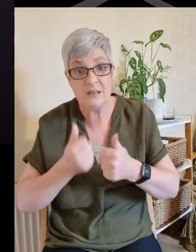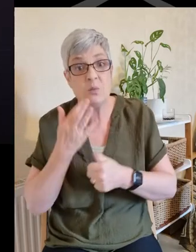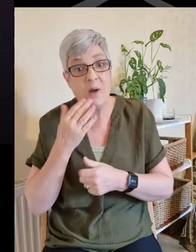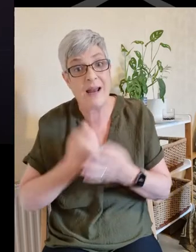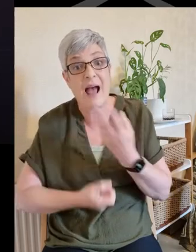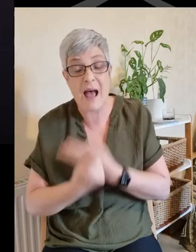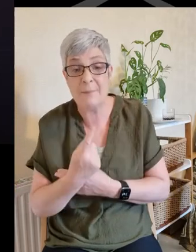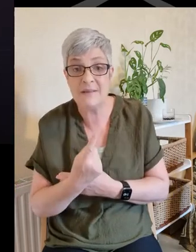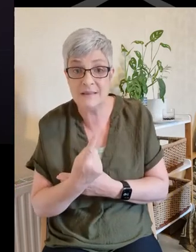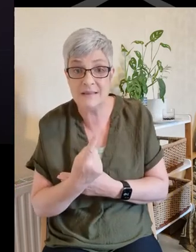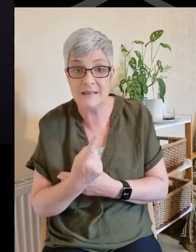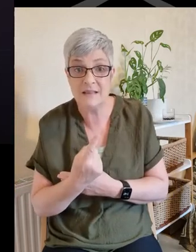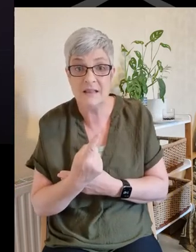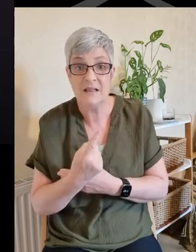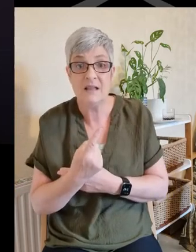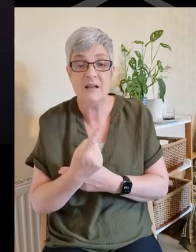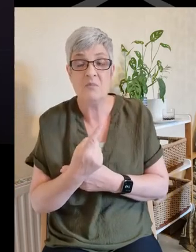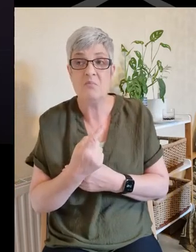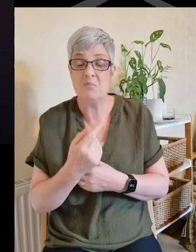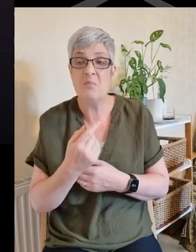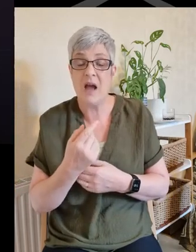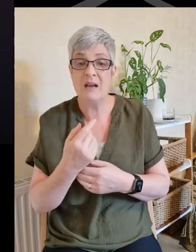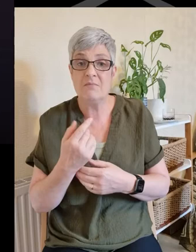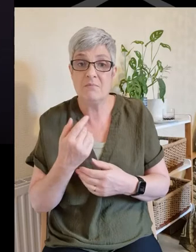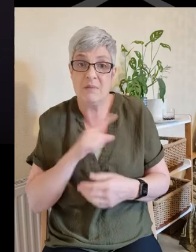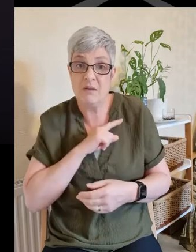without a lot of bloodshed.